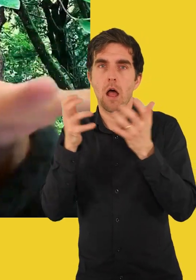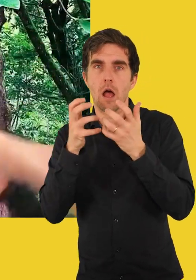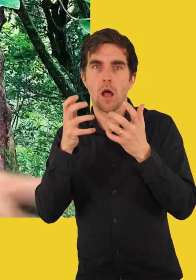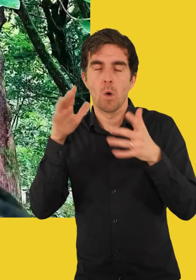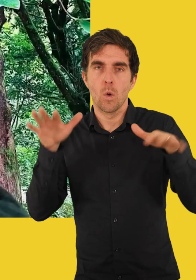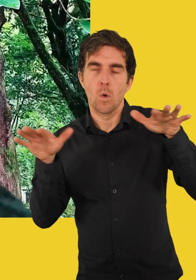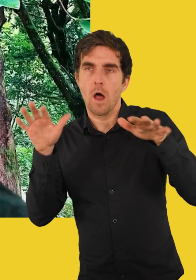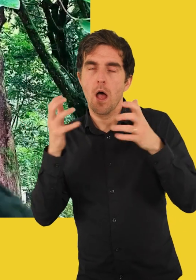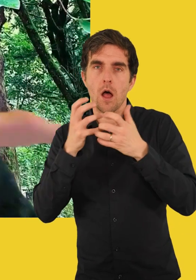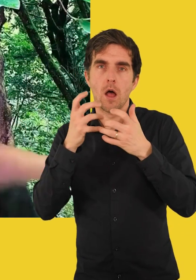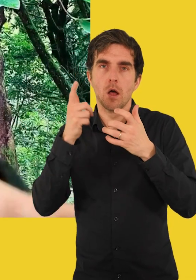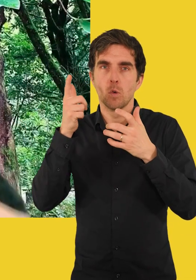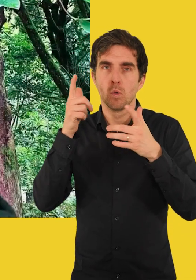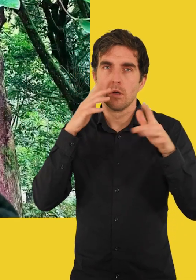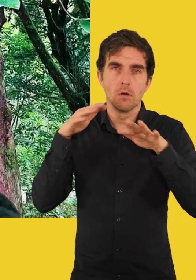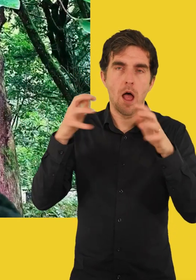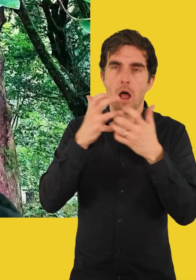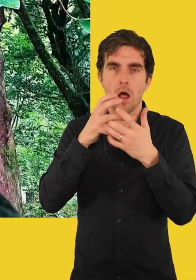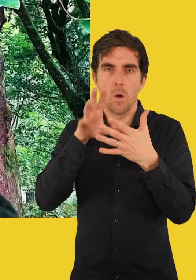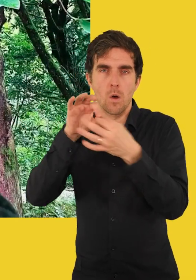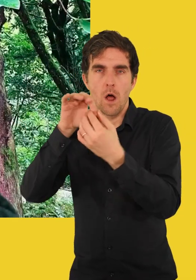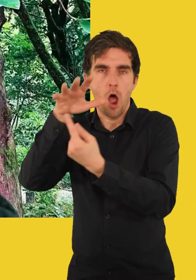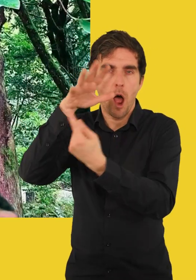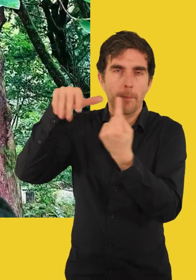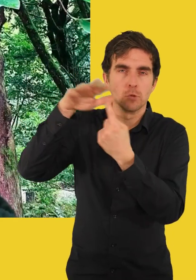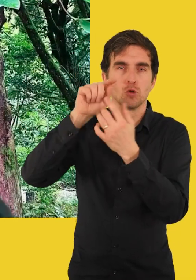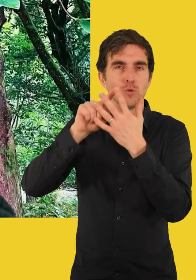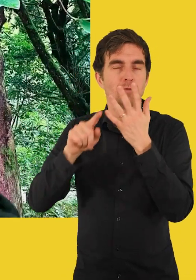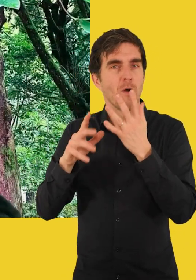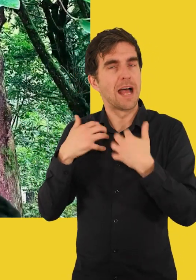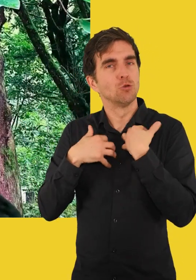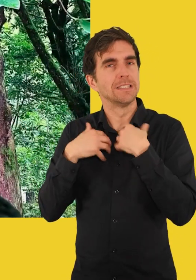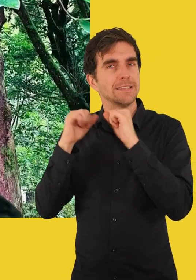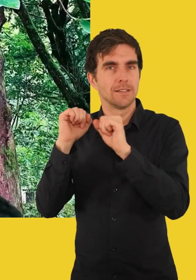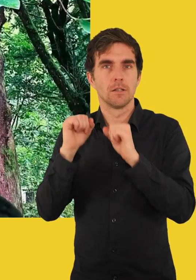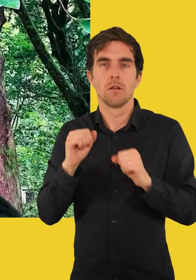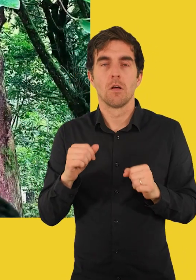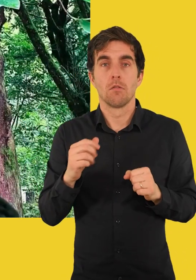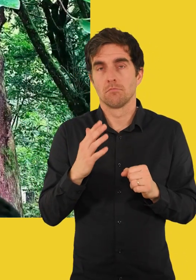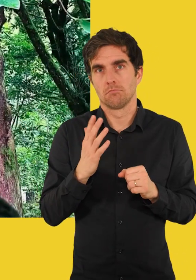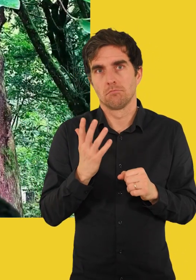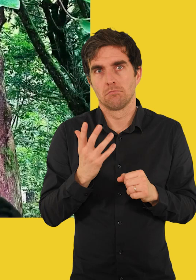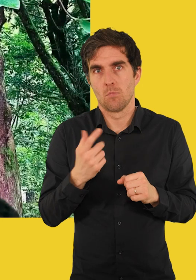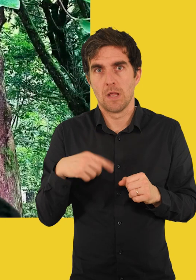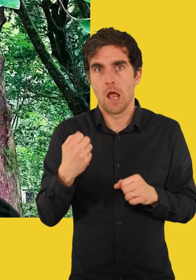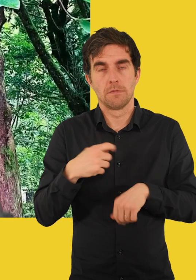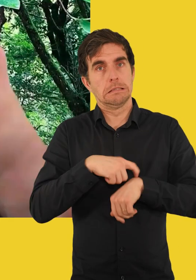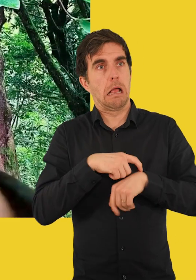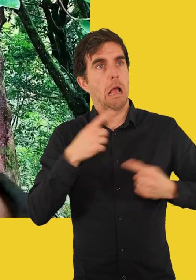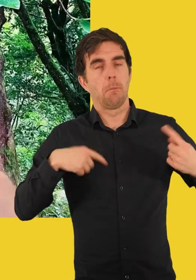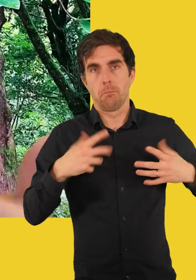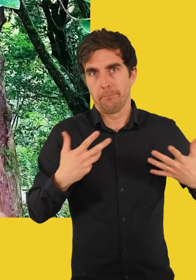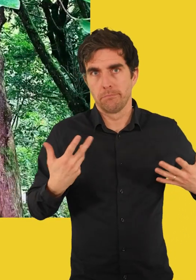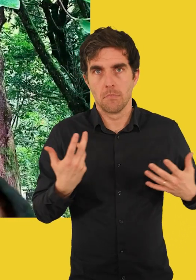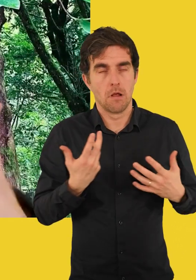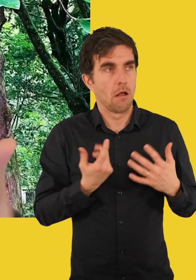exert, especially when you're working in community with others, and that we don't have to just be at this level of like, all the time.